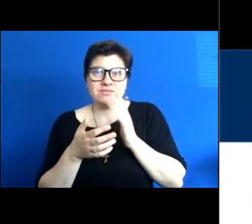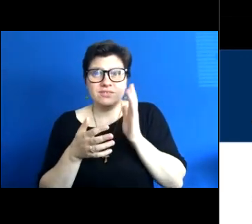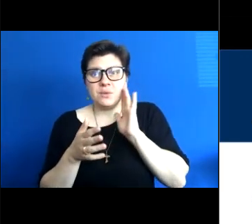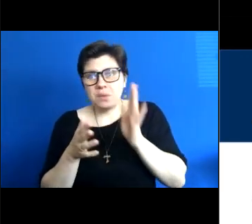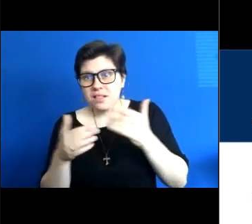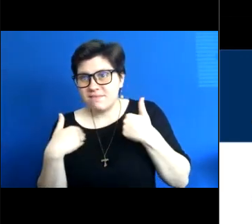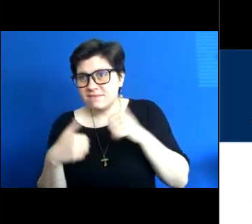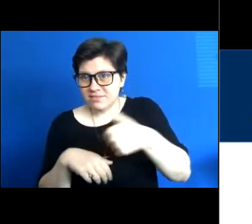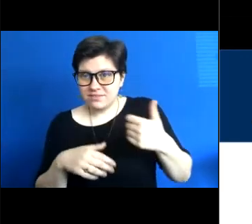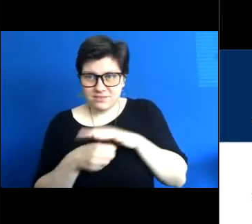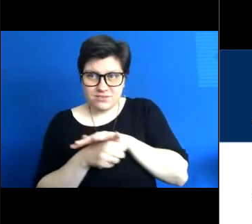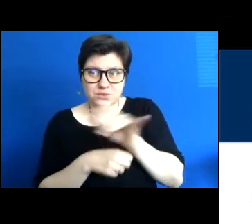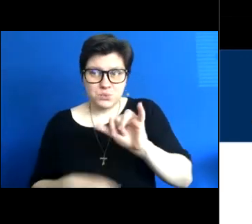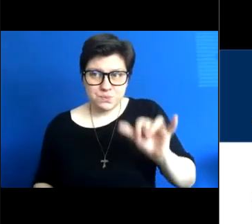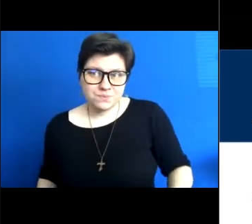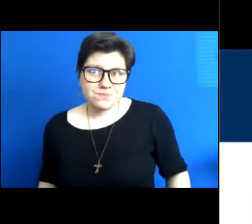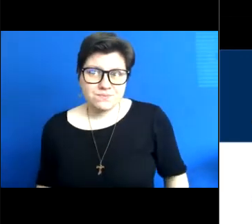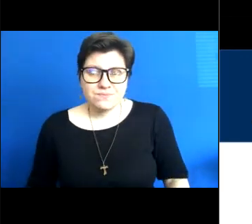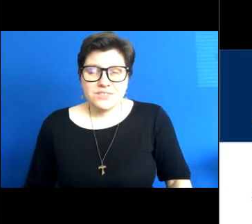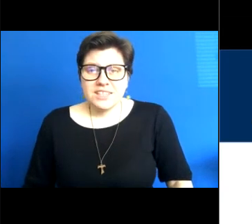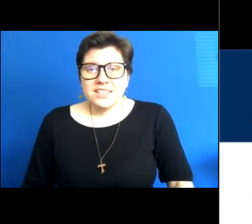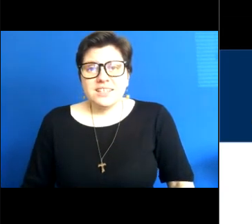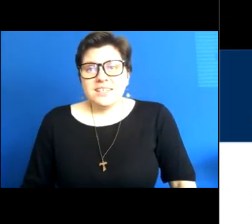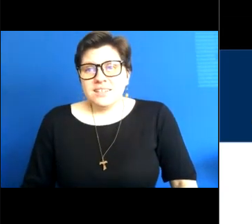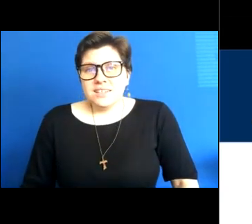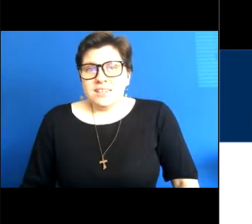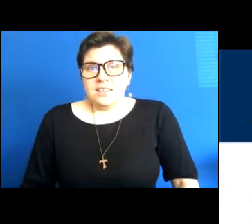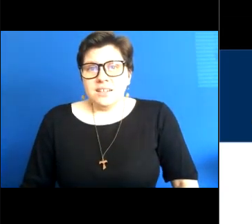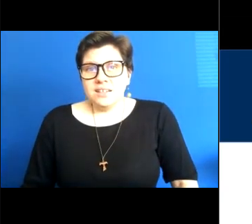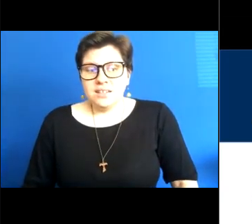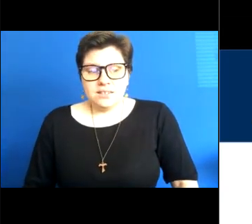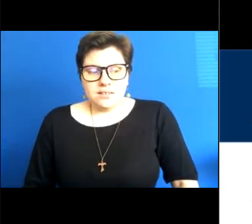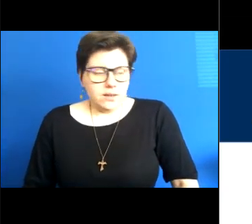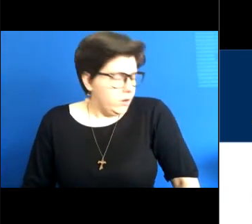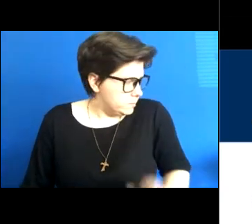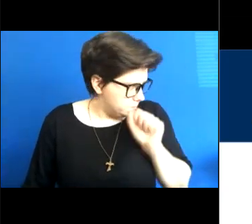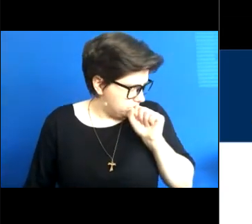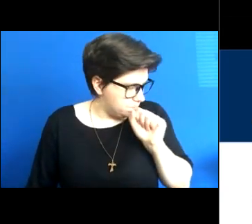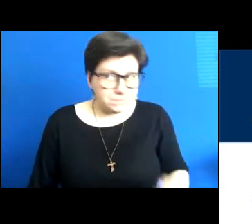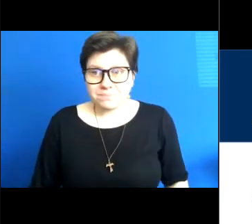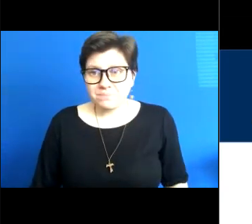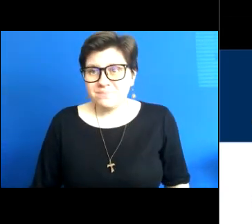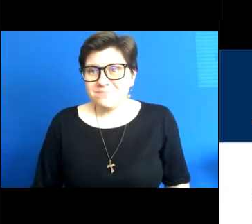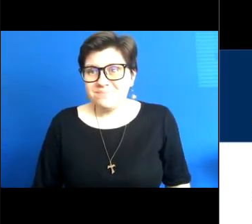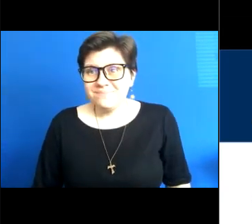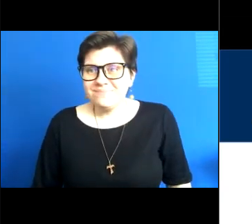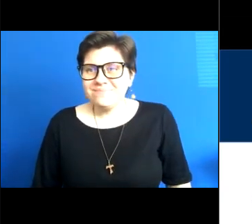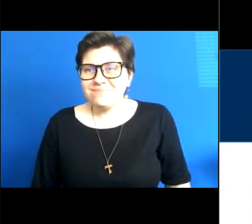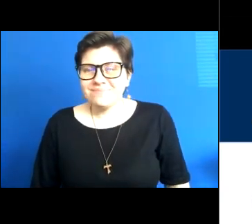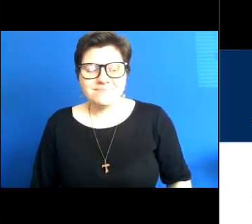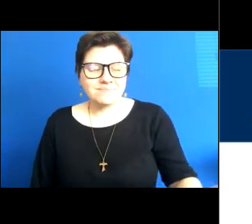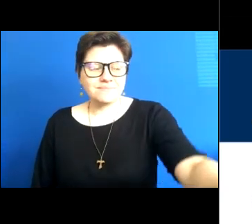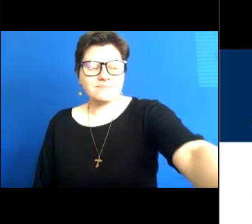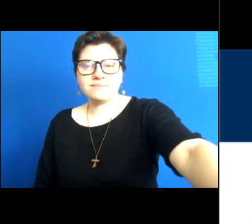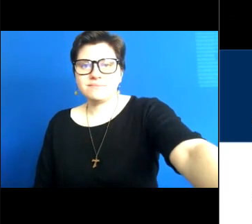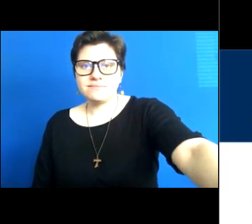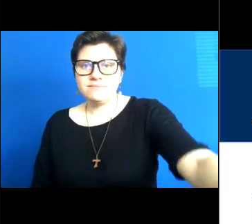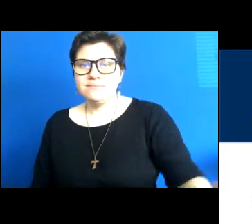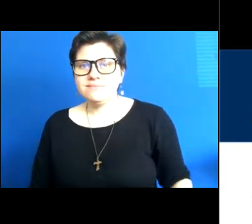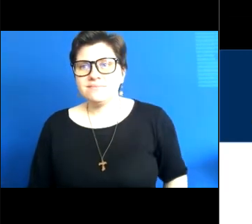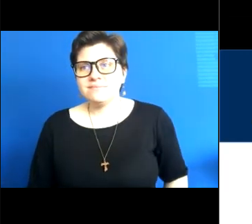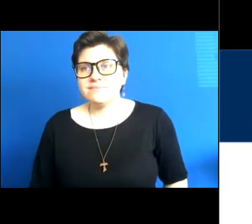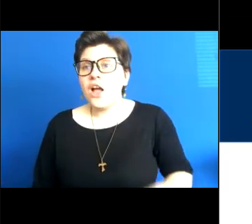of the family life. Okay, great. Well, let's see if we have any, and thank